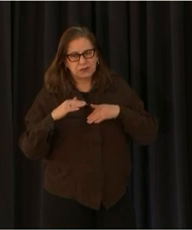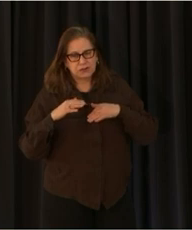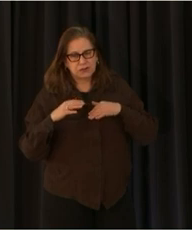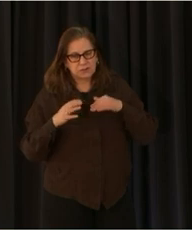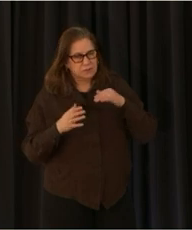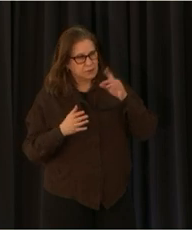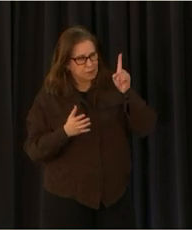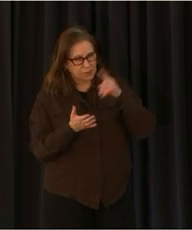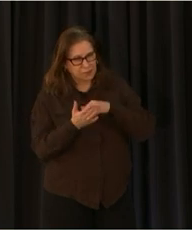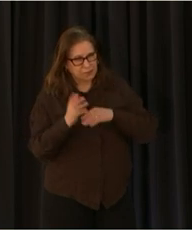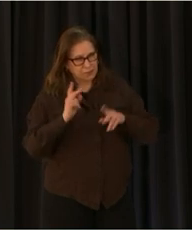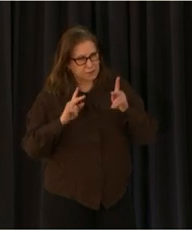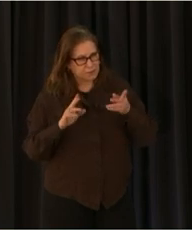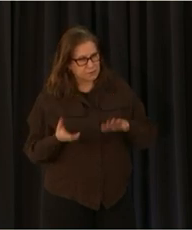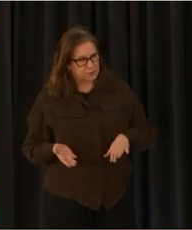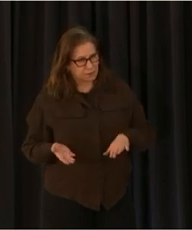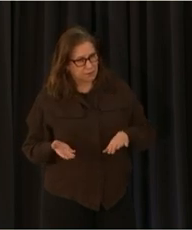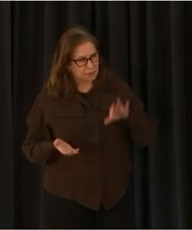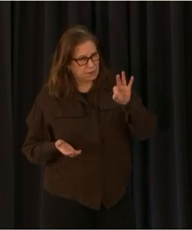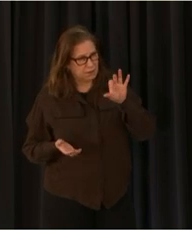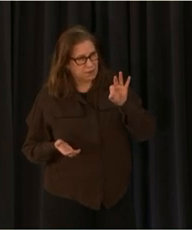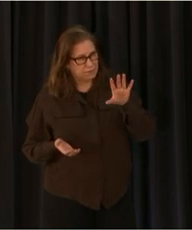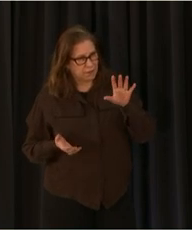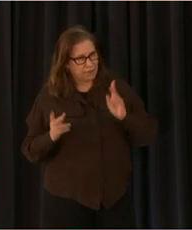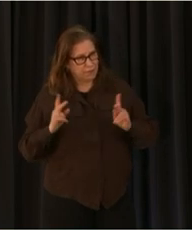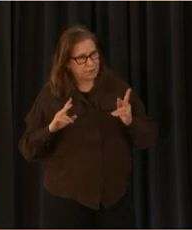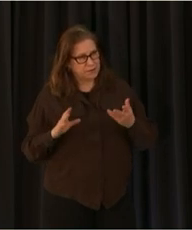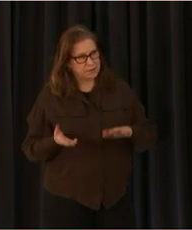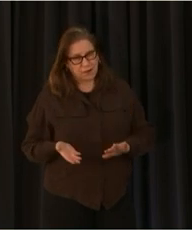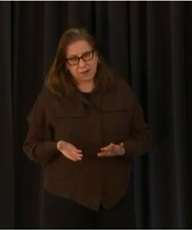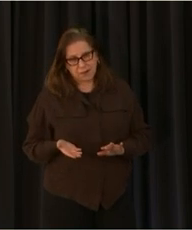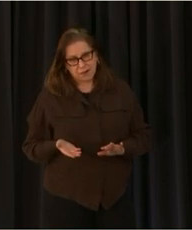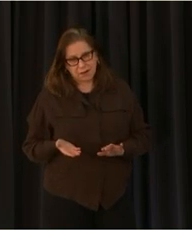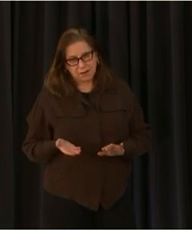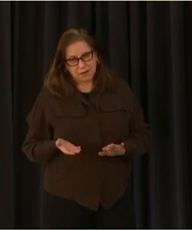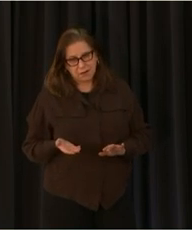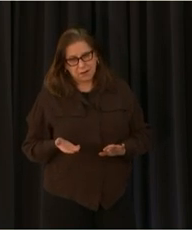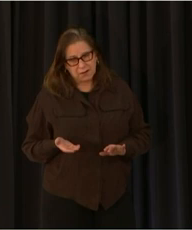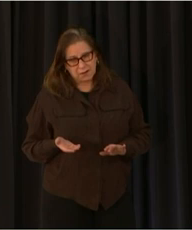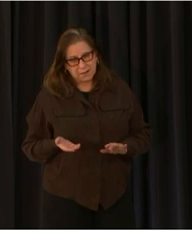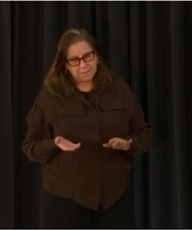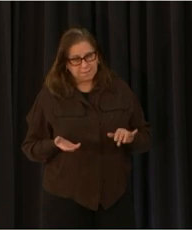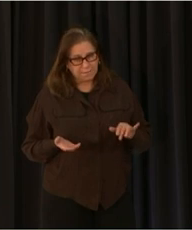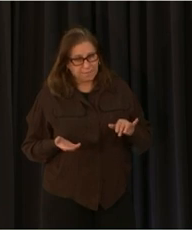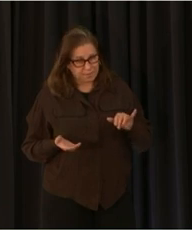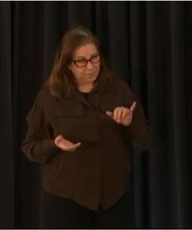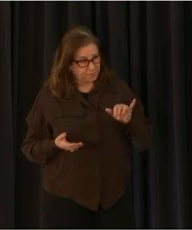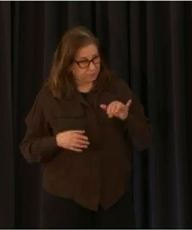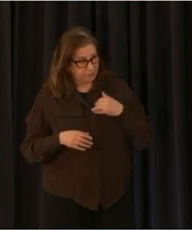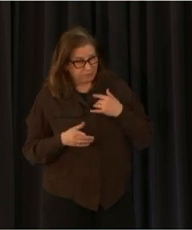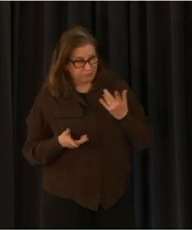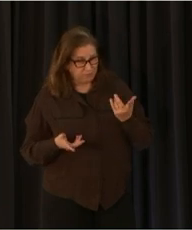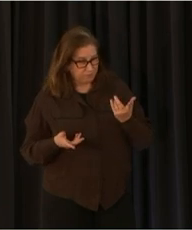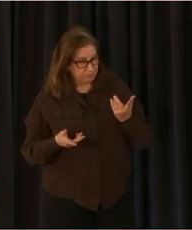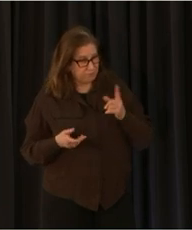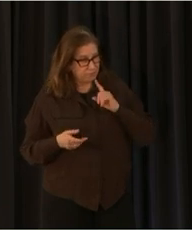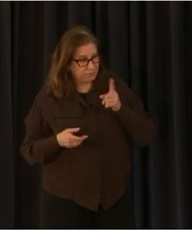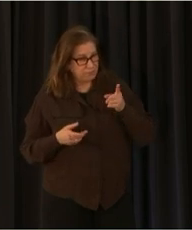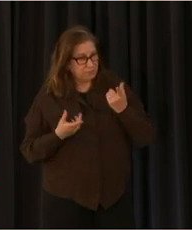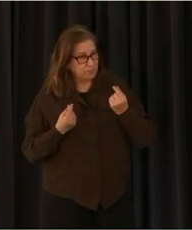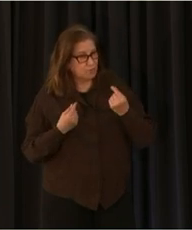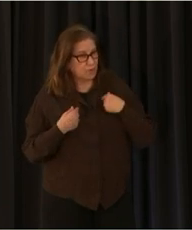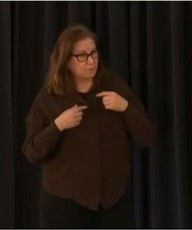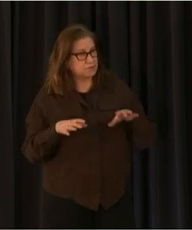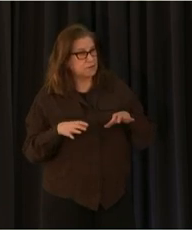milestone, any thoughts about stuff you might have done differently, or thoughts that maybe you did the right thing in this area or that? I'm